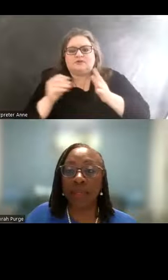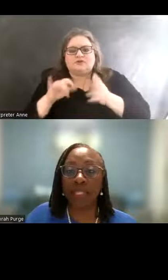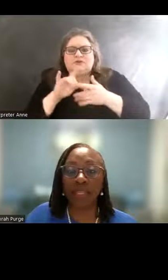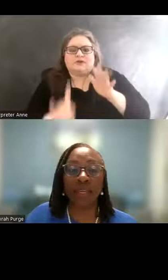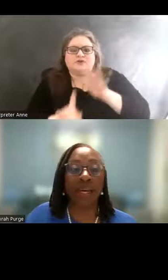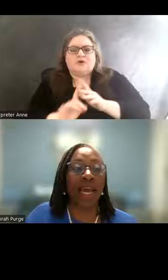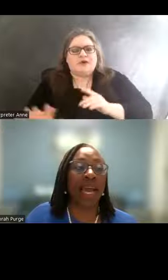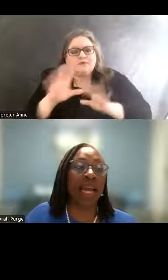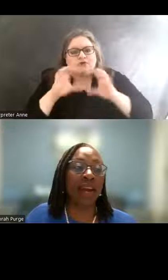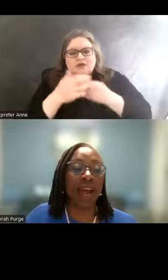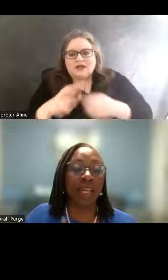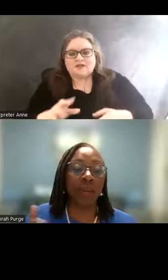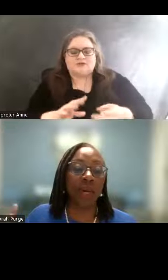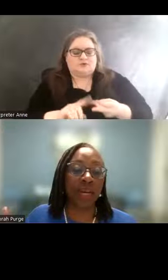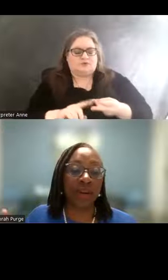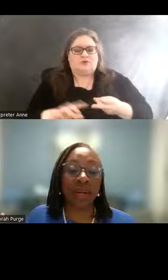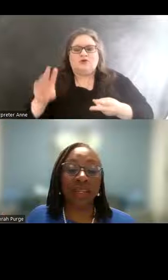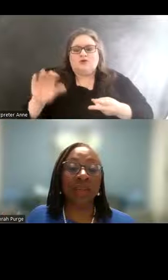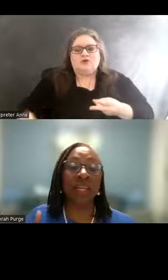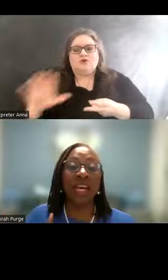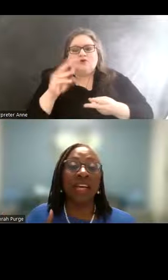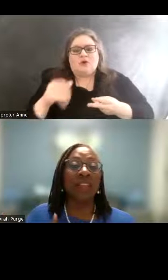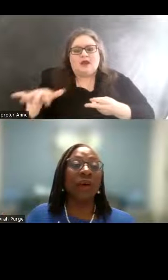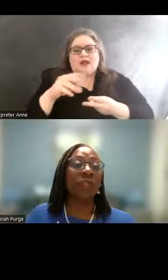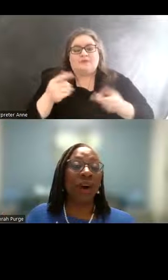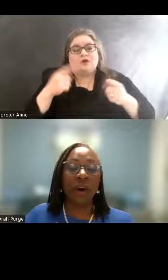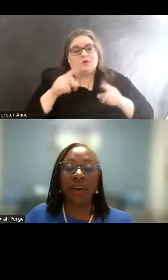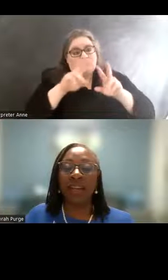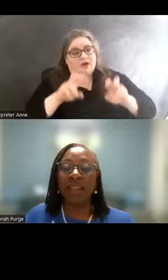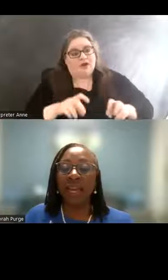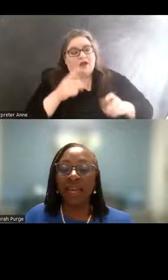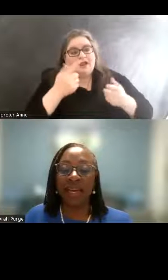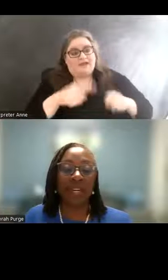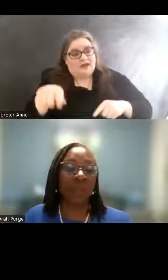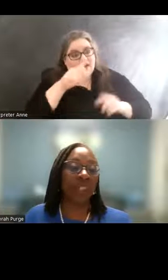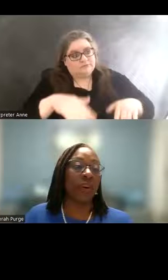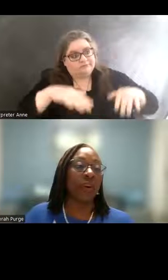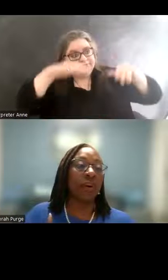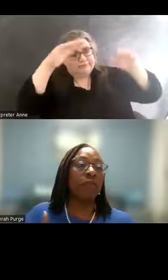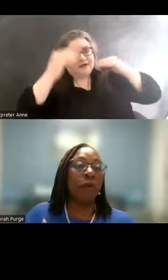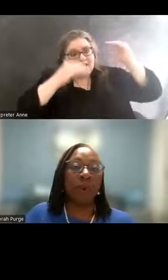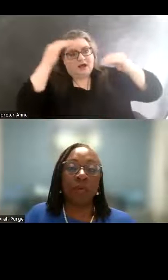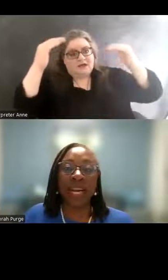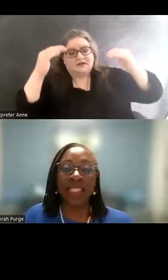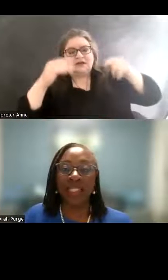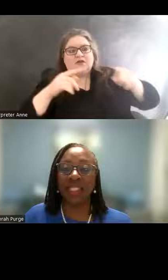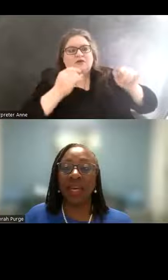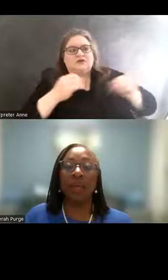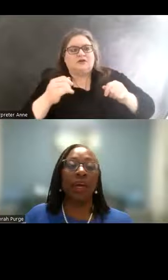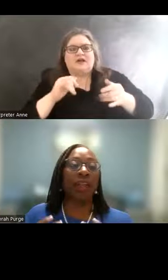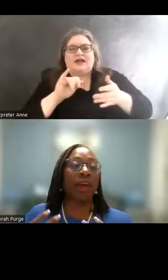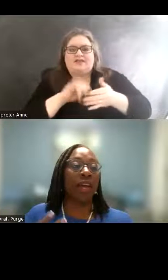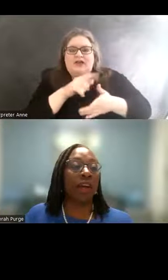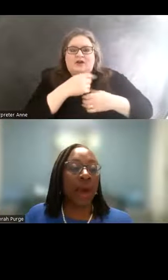your campuses. And later, as we look into adulthood, those are the individuals that are forming a